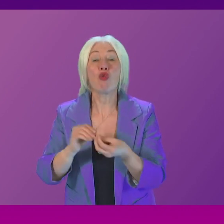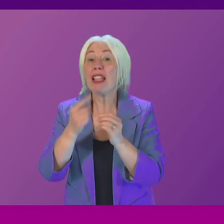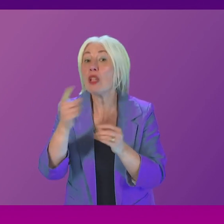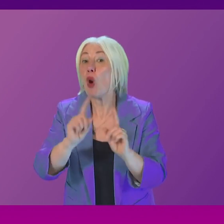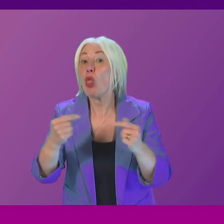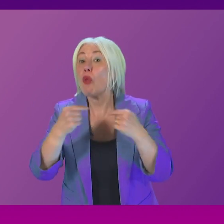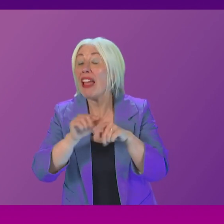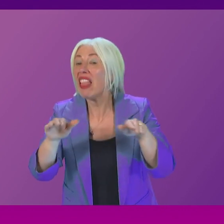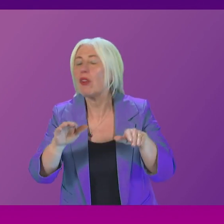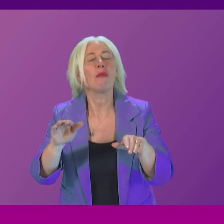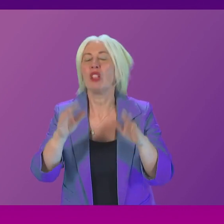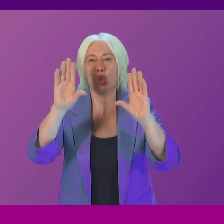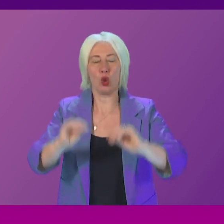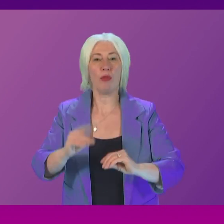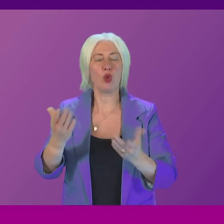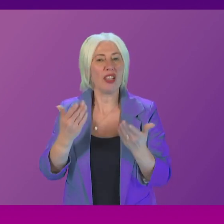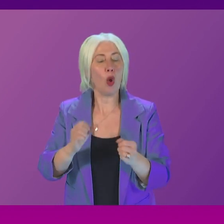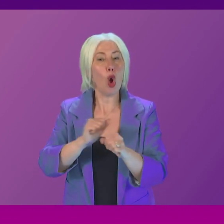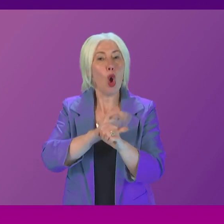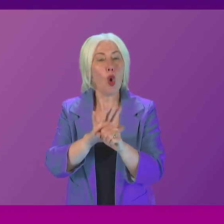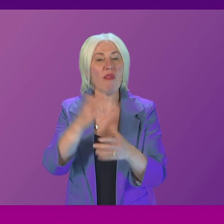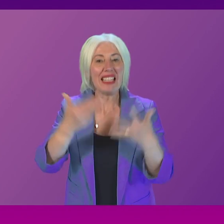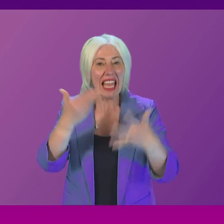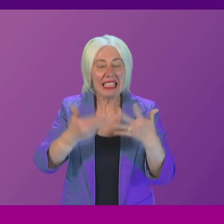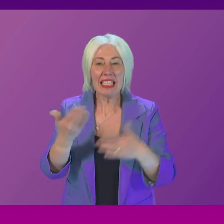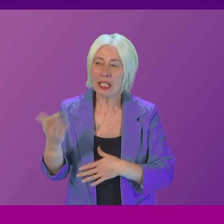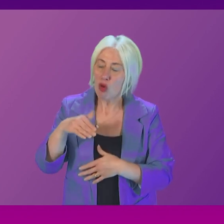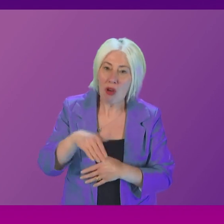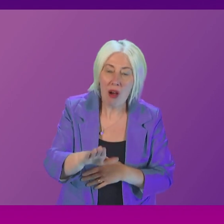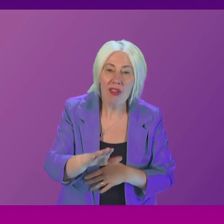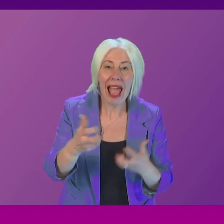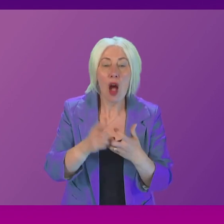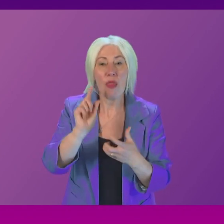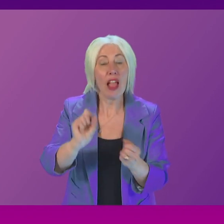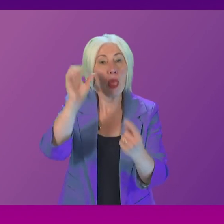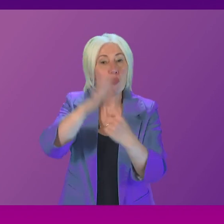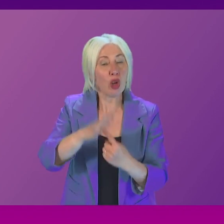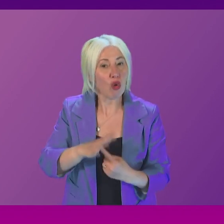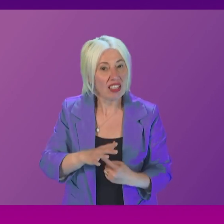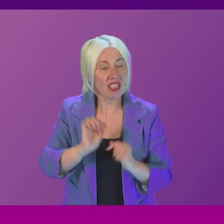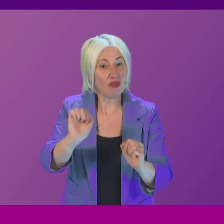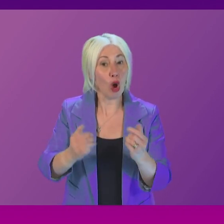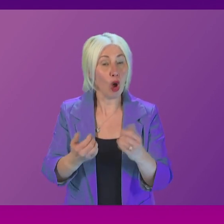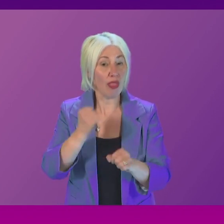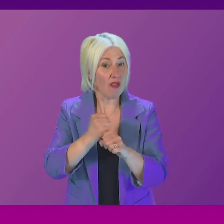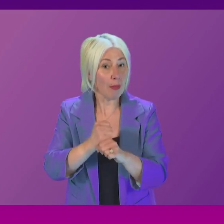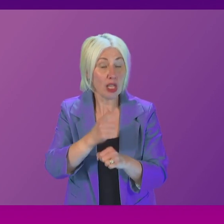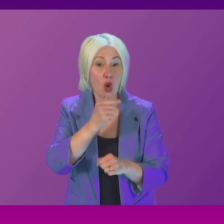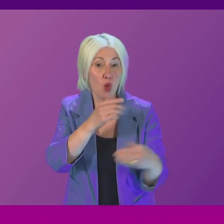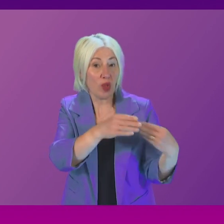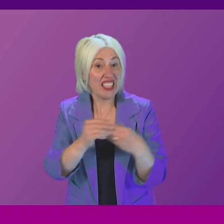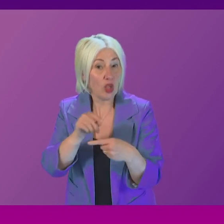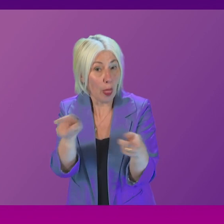light of these events, could you set out how COVID-19 and recovery fit into the priorities for the new government, and who will be leading on them? Yeah, thank you so